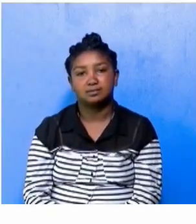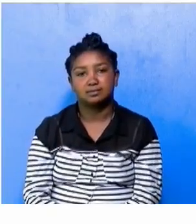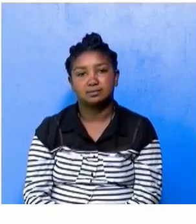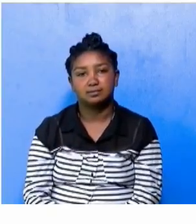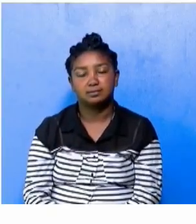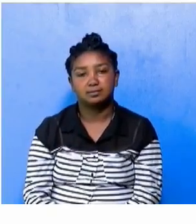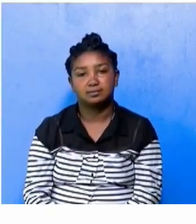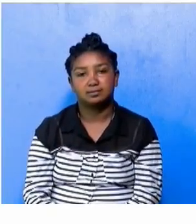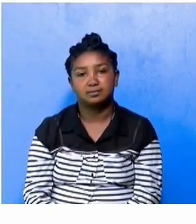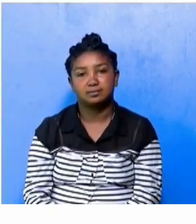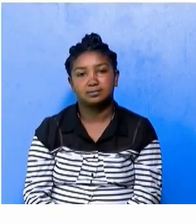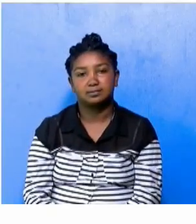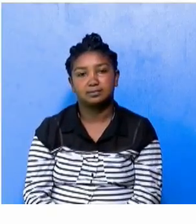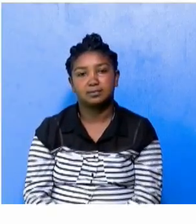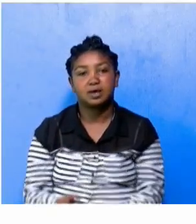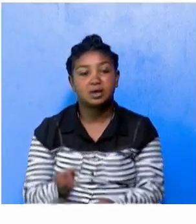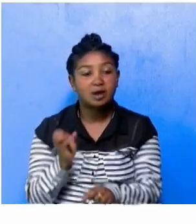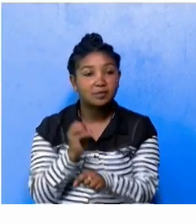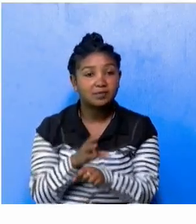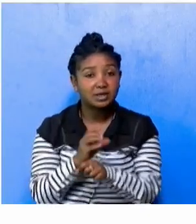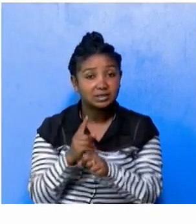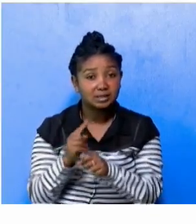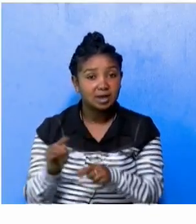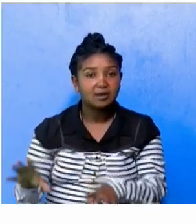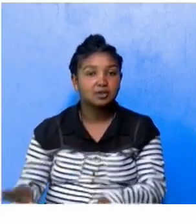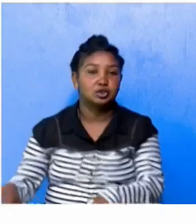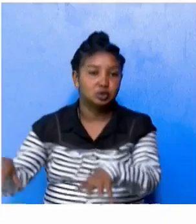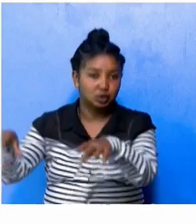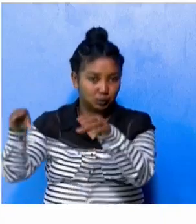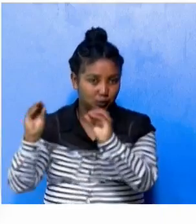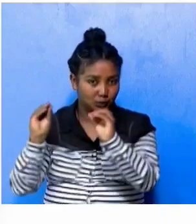the students.